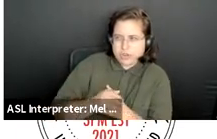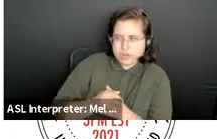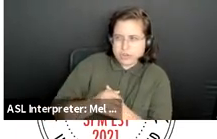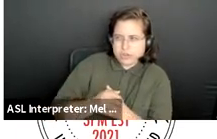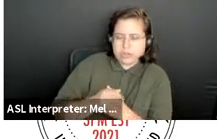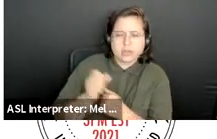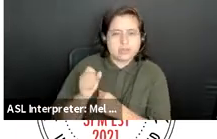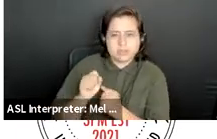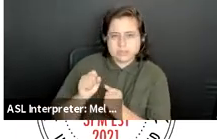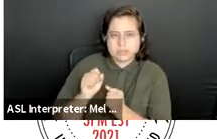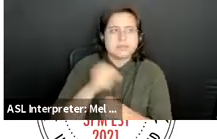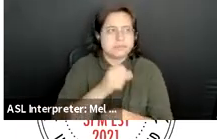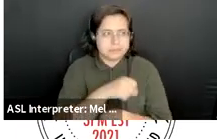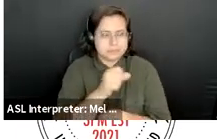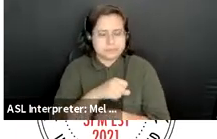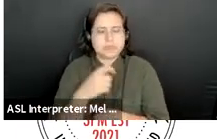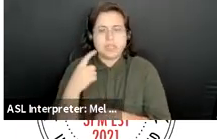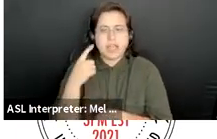traditional expedite. I think you've had